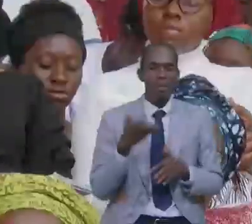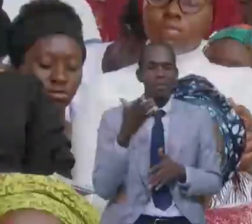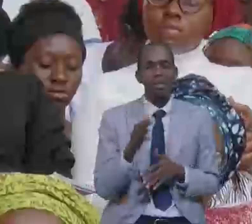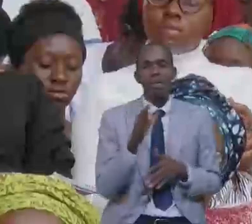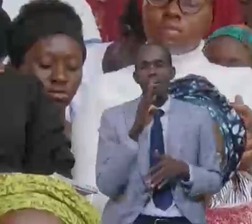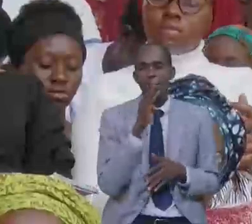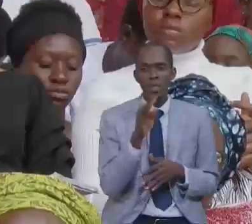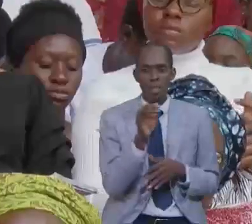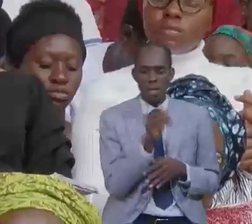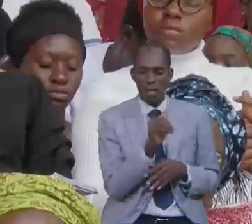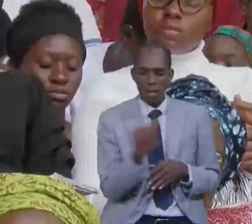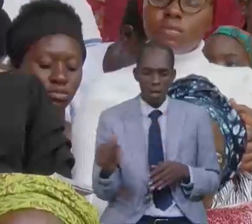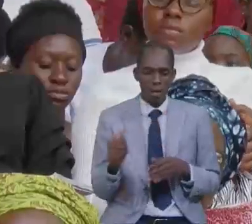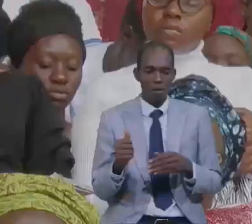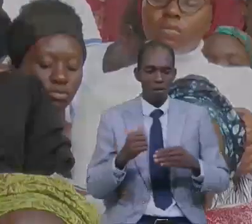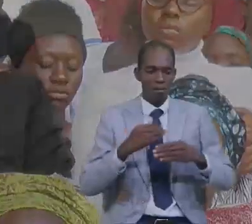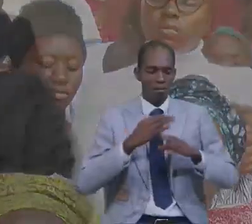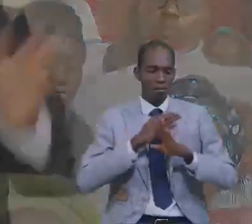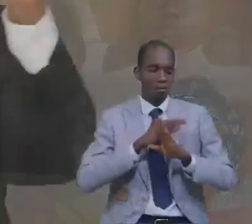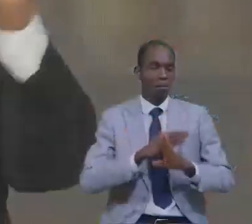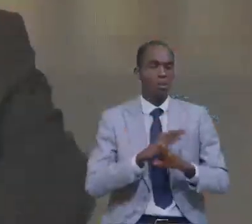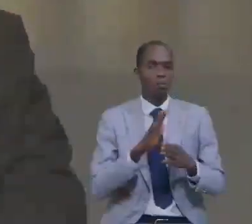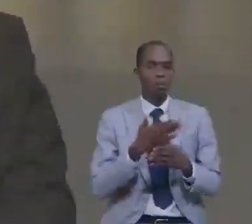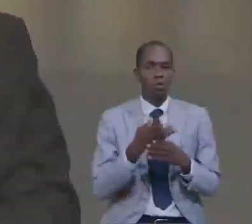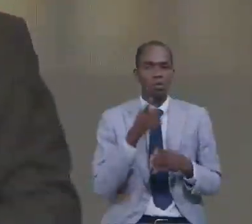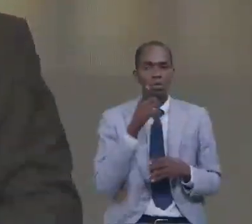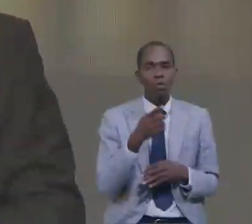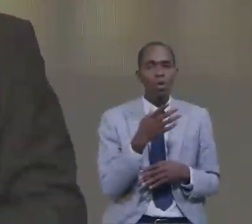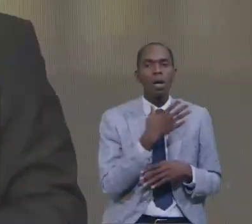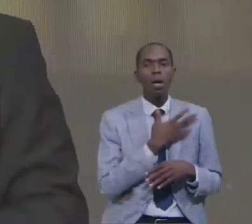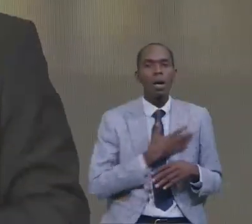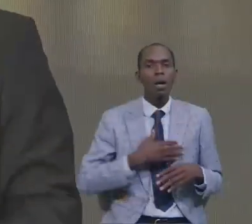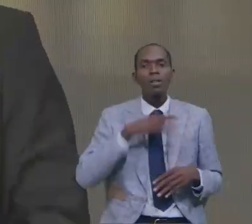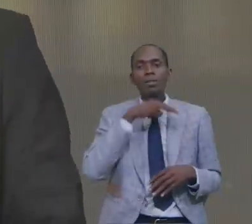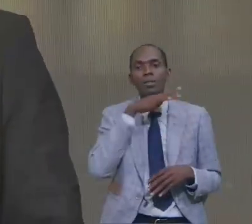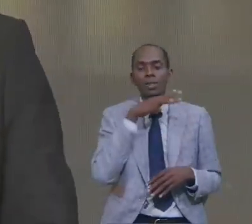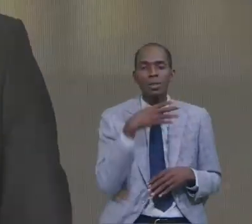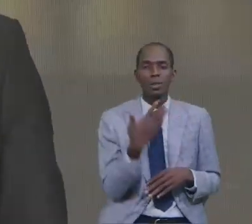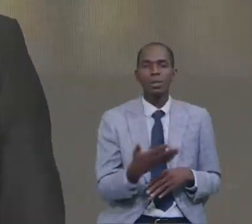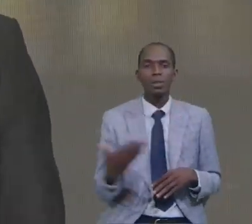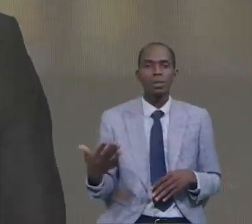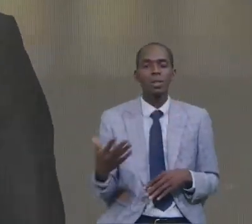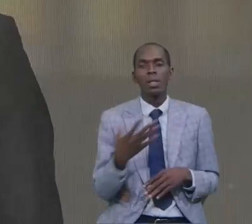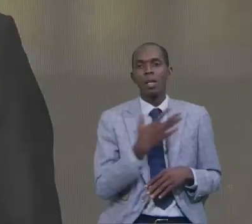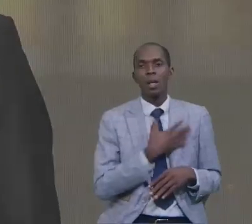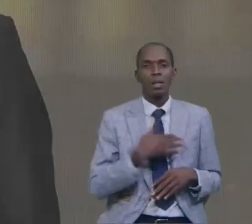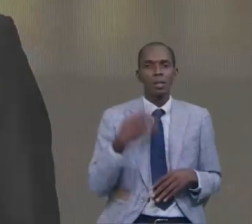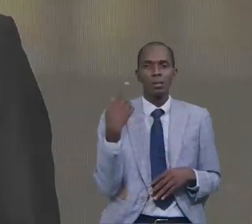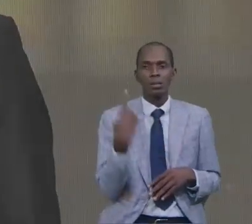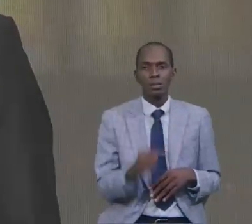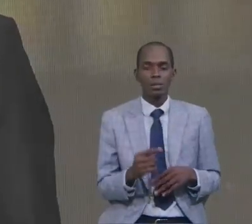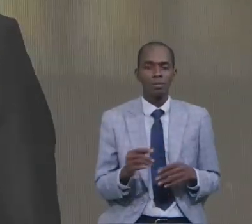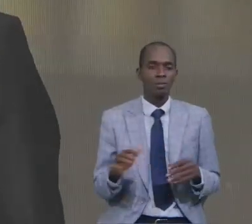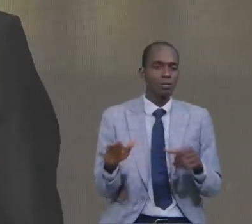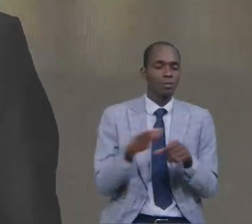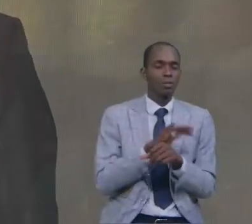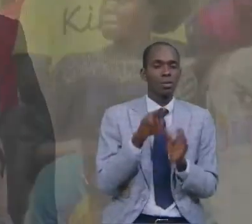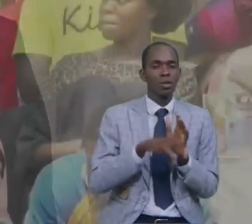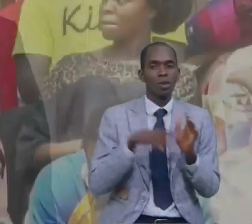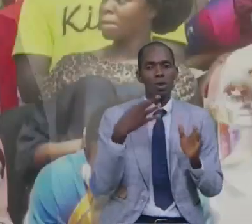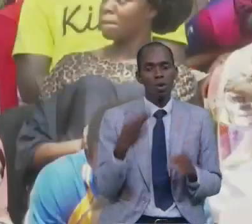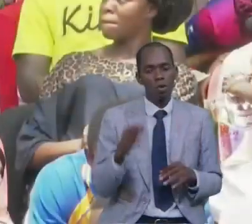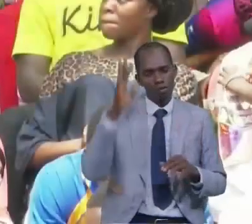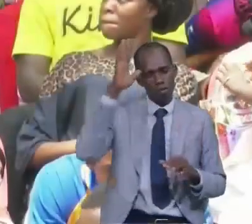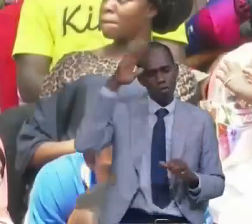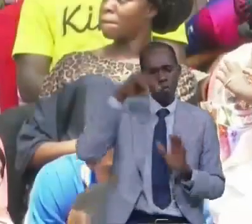of naughtiness. Get it off your life. If you claim to be saved